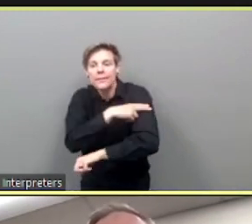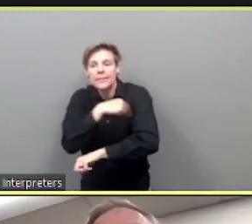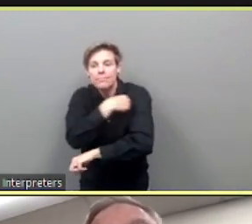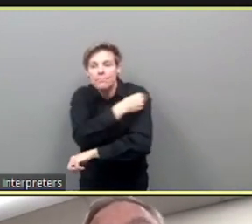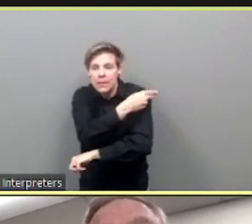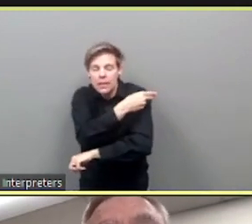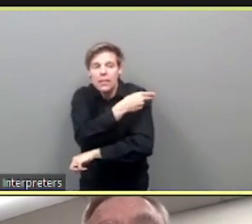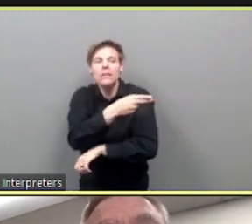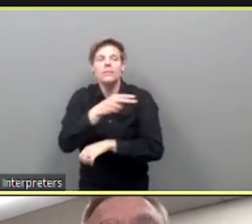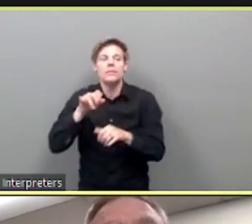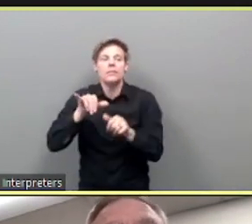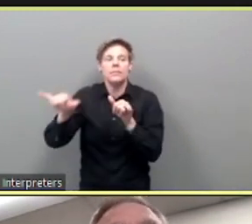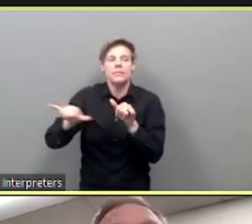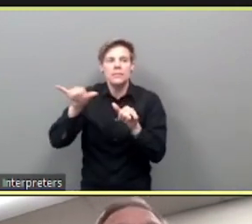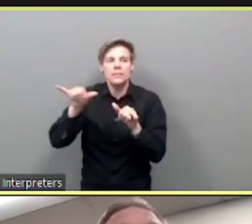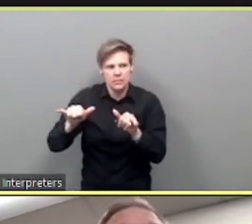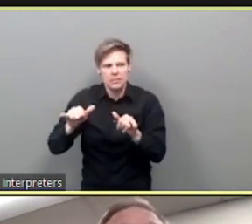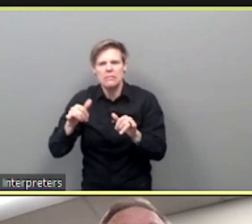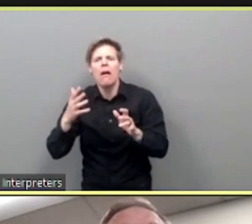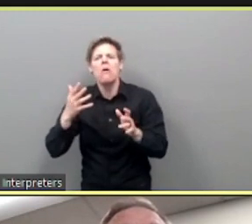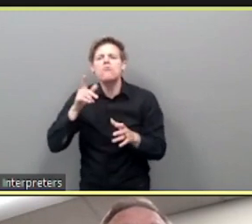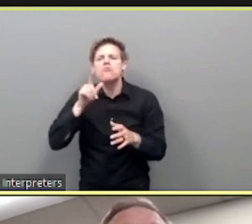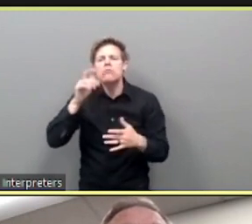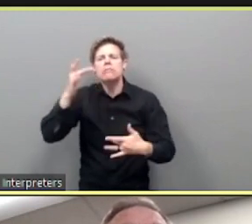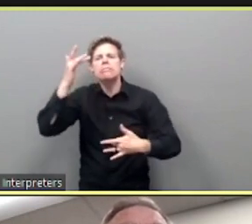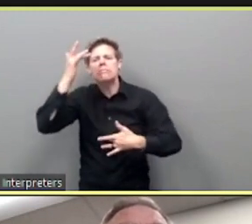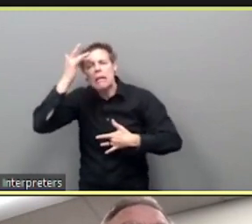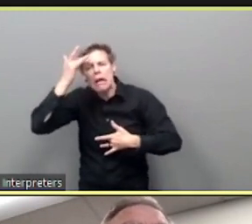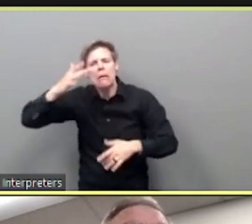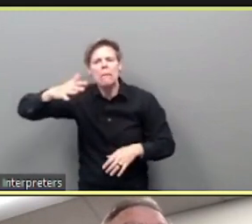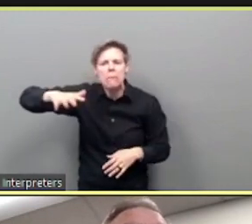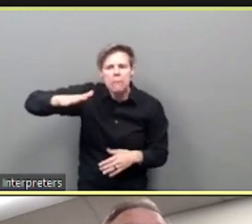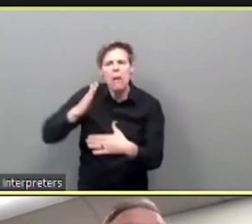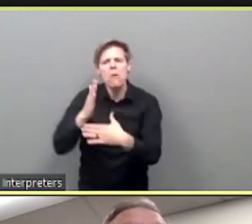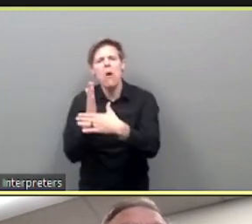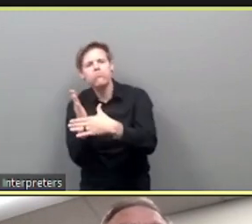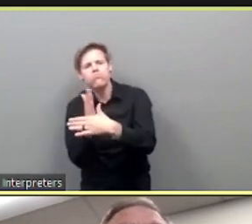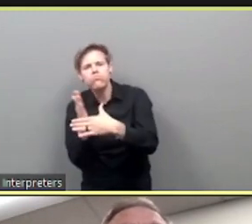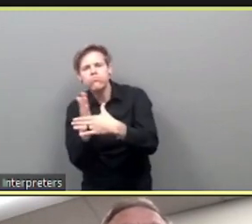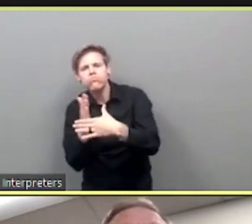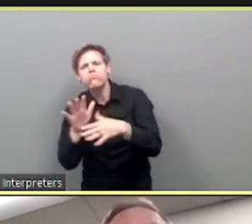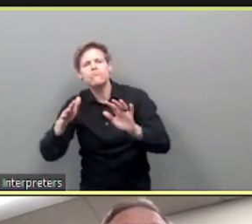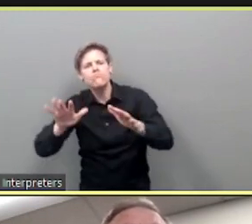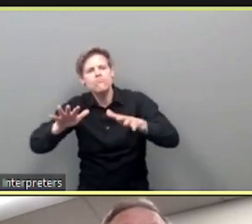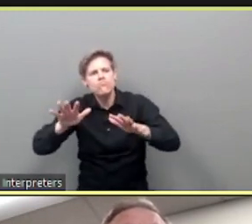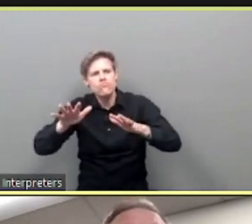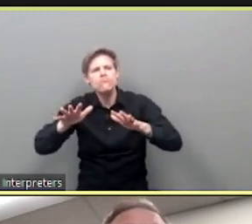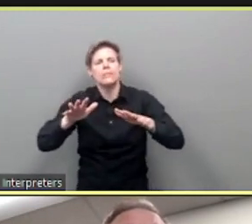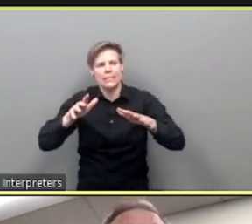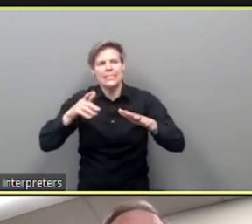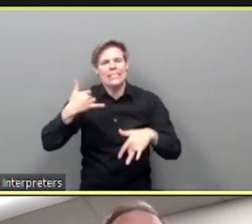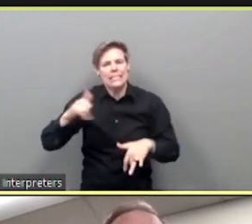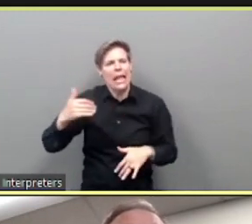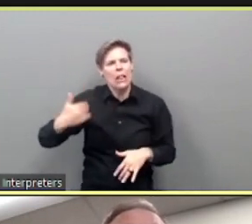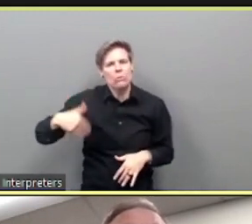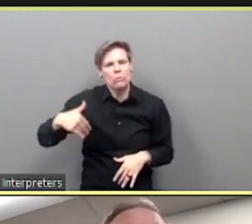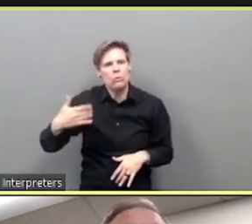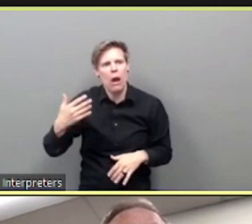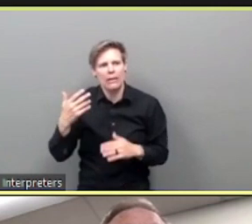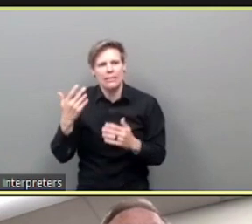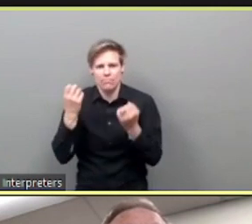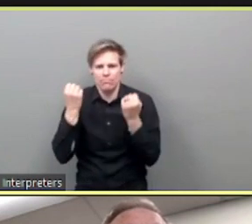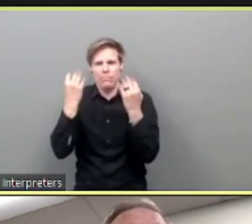disease from COVID, not severe disease, with remdesivir, and those stay high, over 1,000, which is what we want to see as well. Next